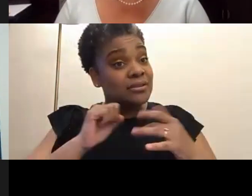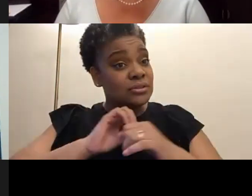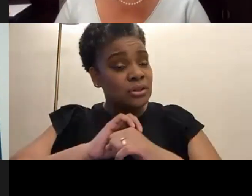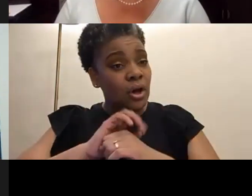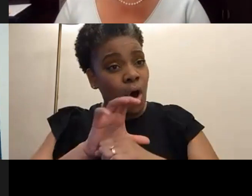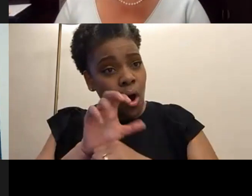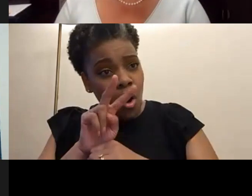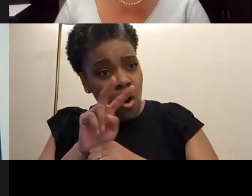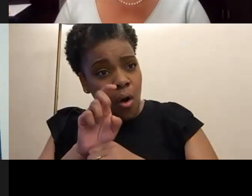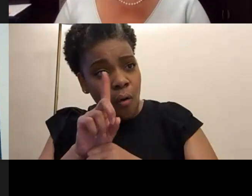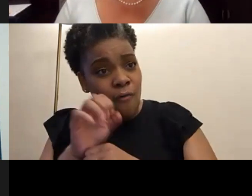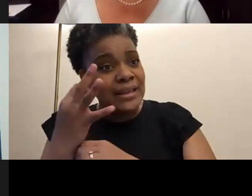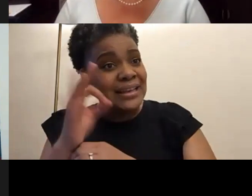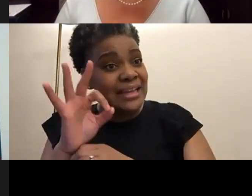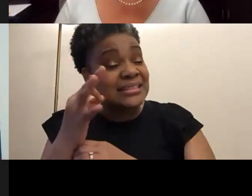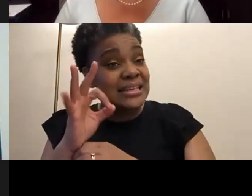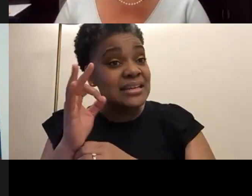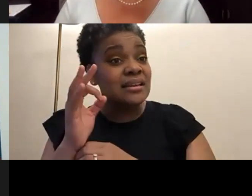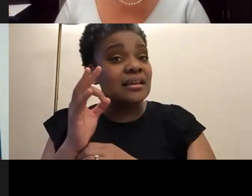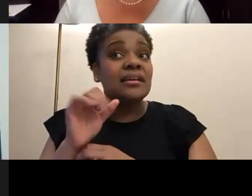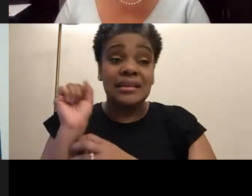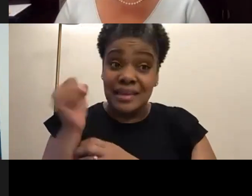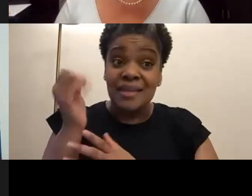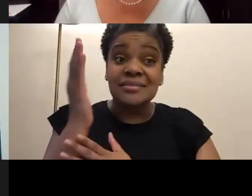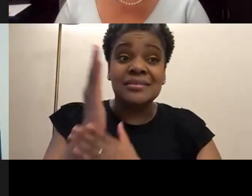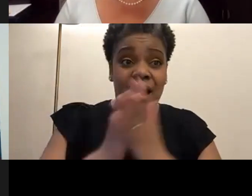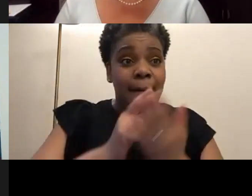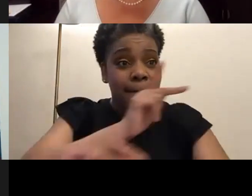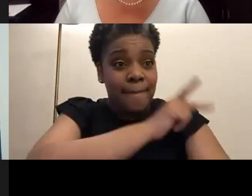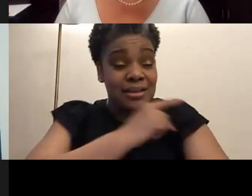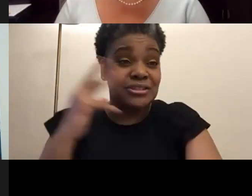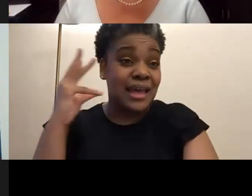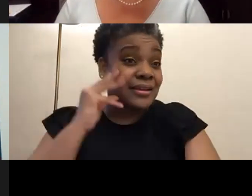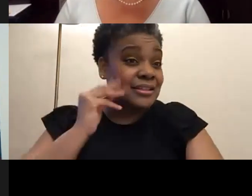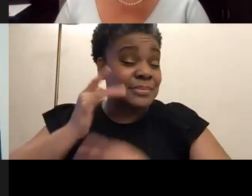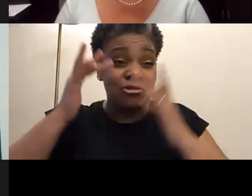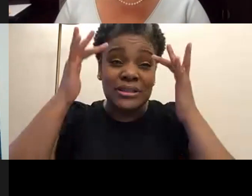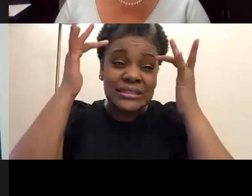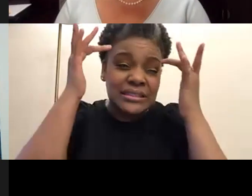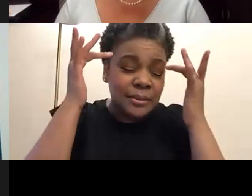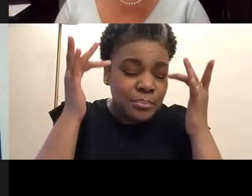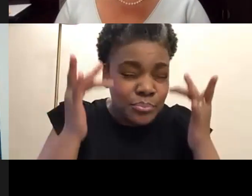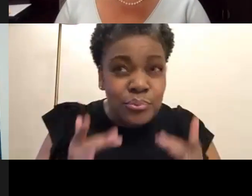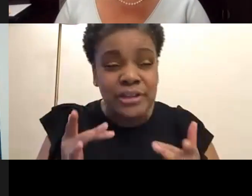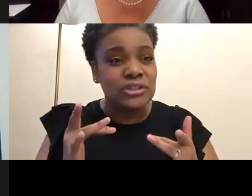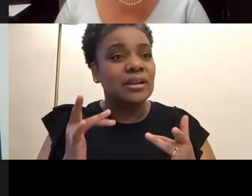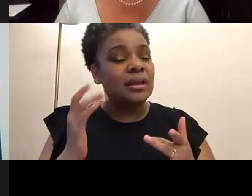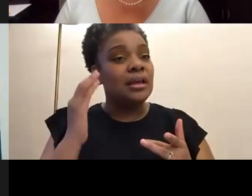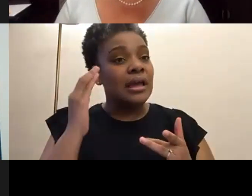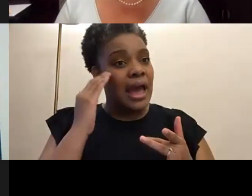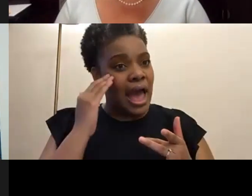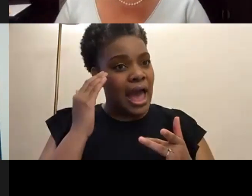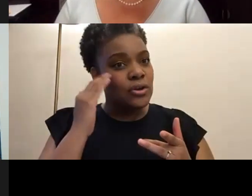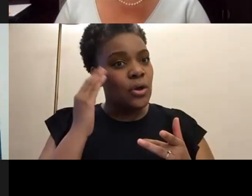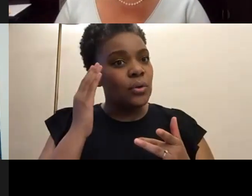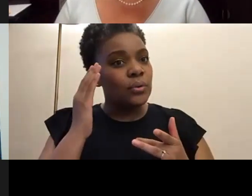actually experience depression. Um, I know quite a couple of patients who had COVID-19 who